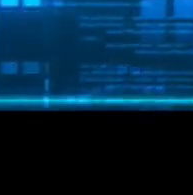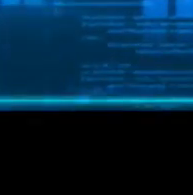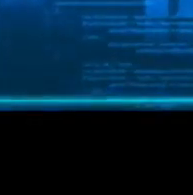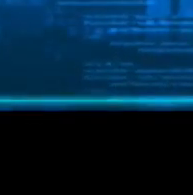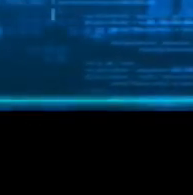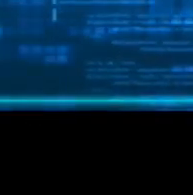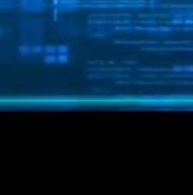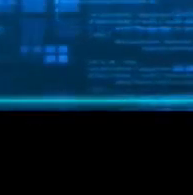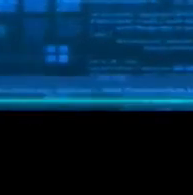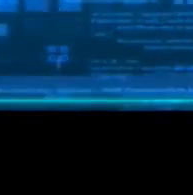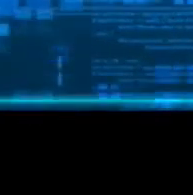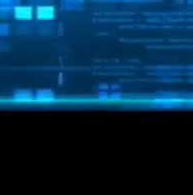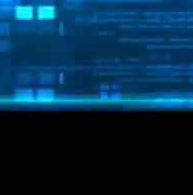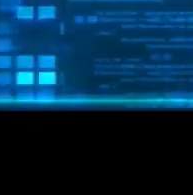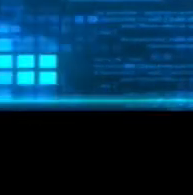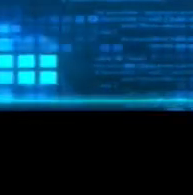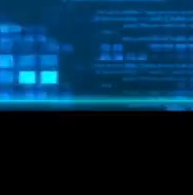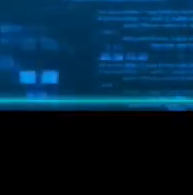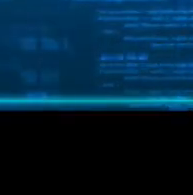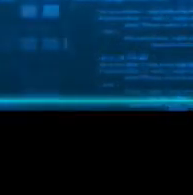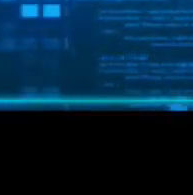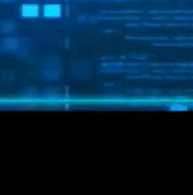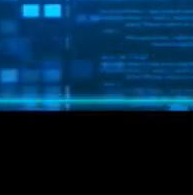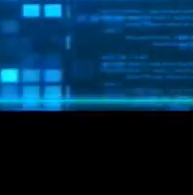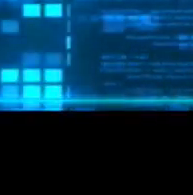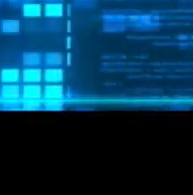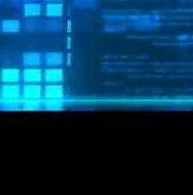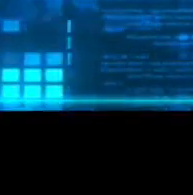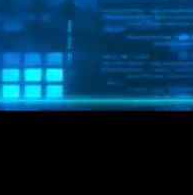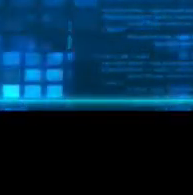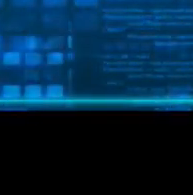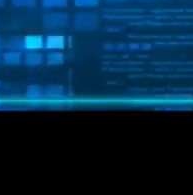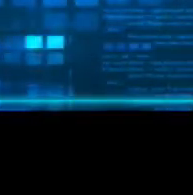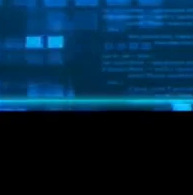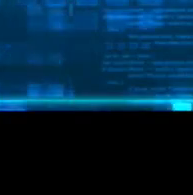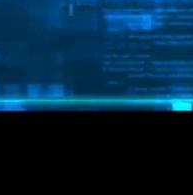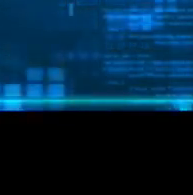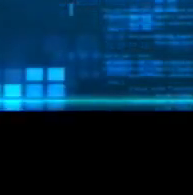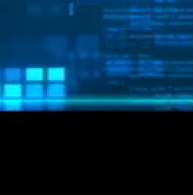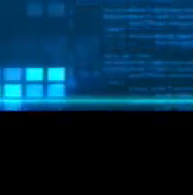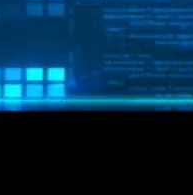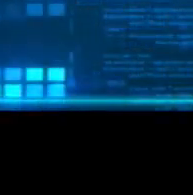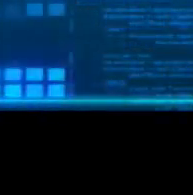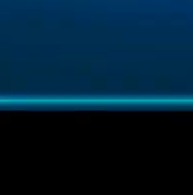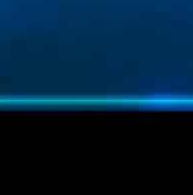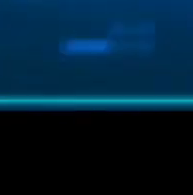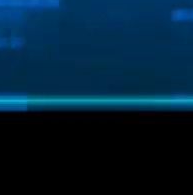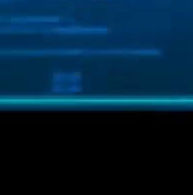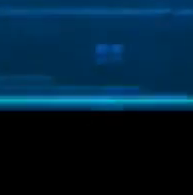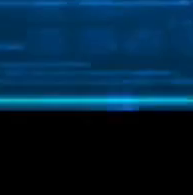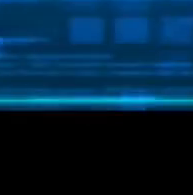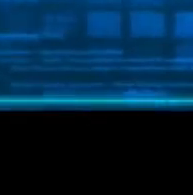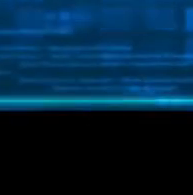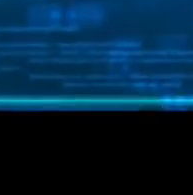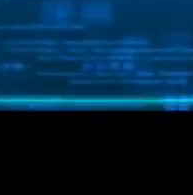redes sociales utilizando el hashtag col40. Y recuerda. Esto es Colombia